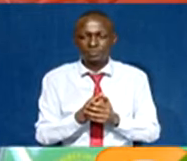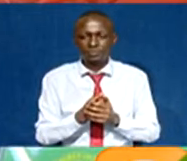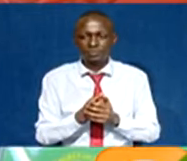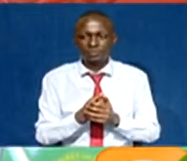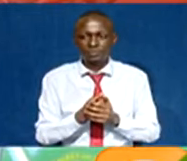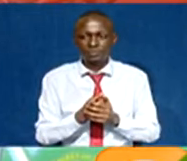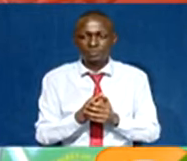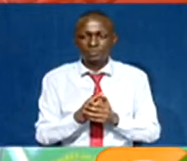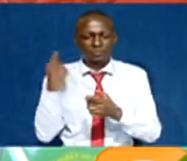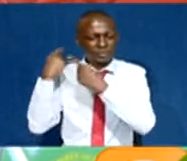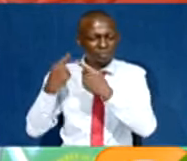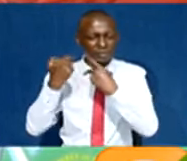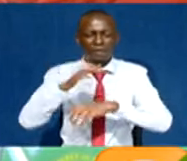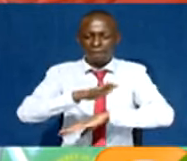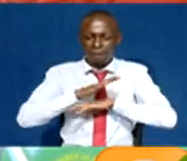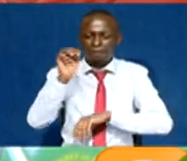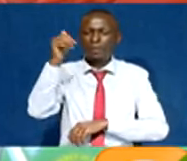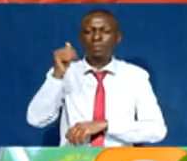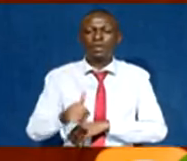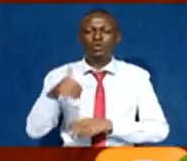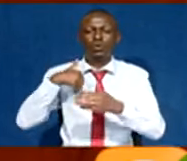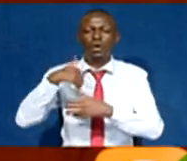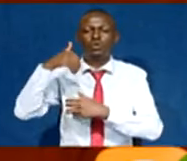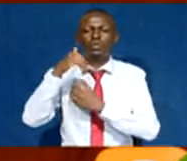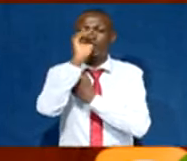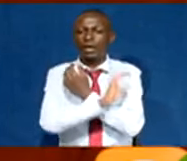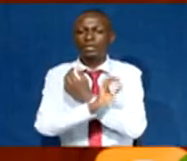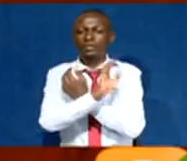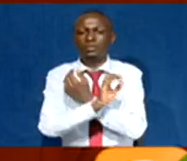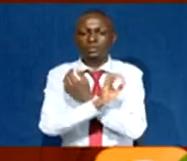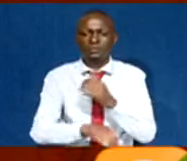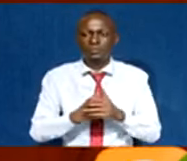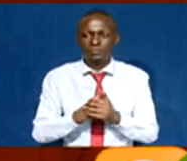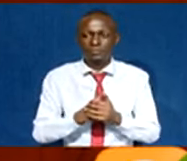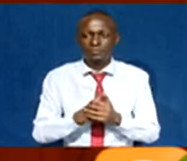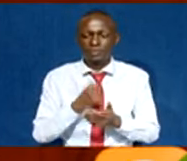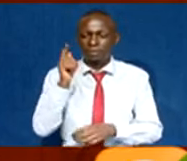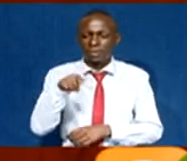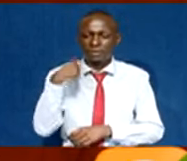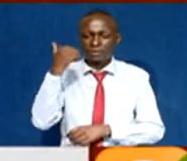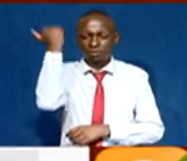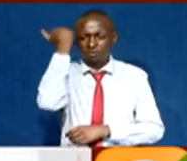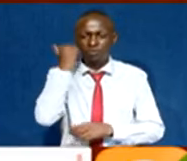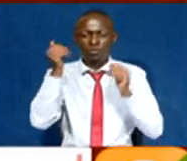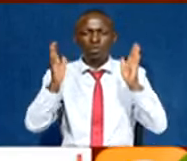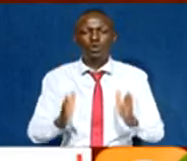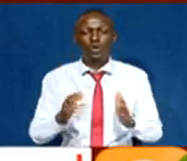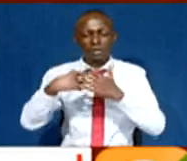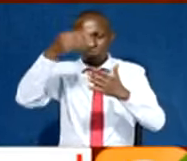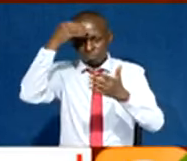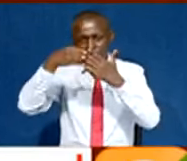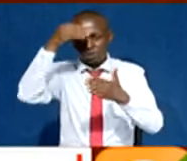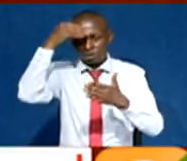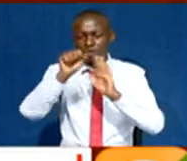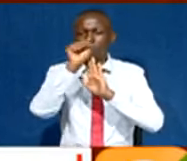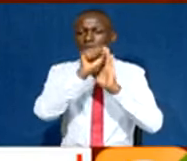your experience of diplomacy is concerned. My education as a lawyer, one of the subjects that I did